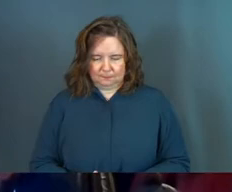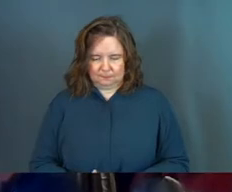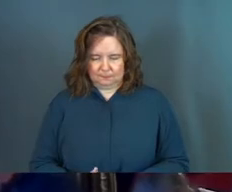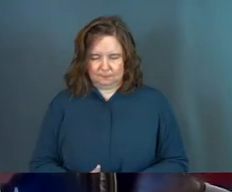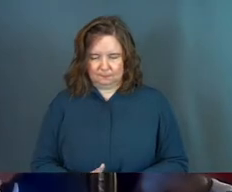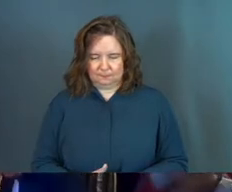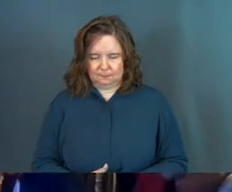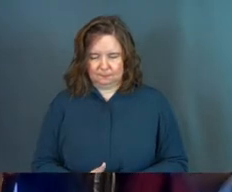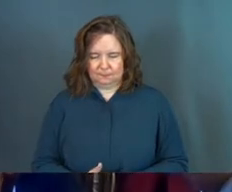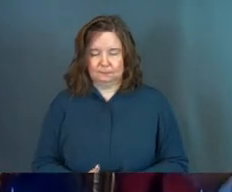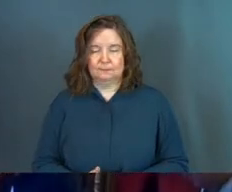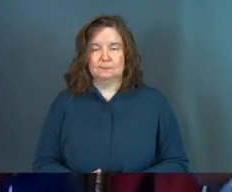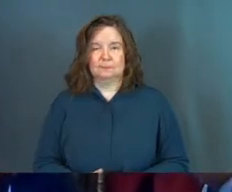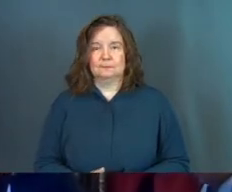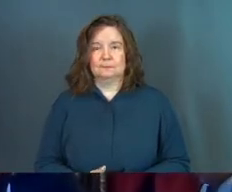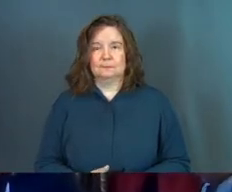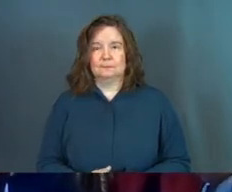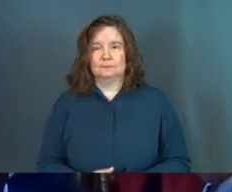You know,